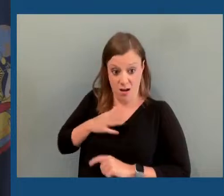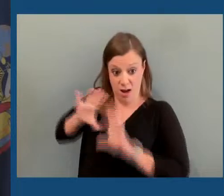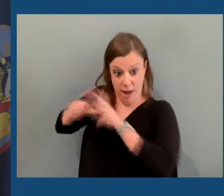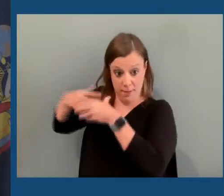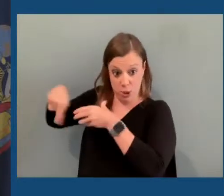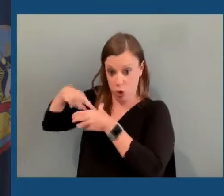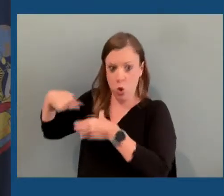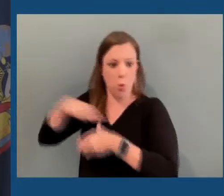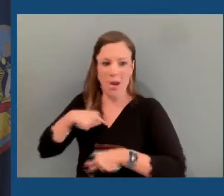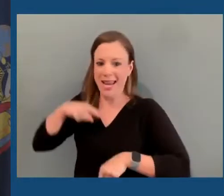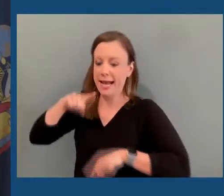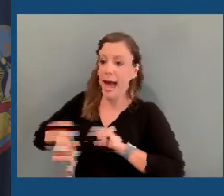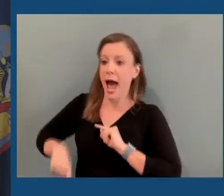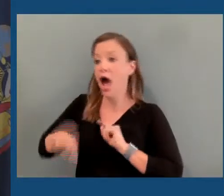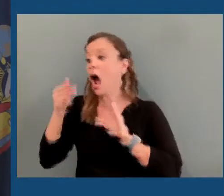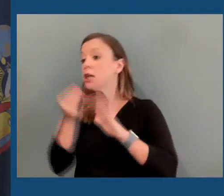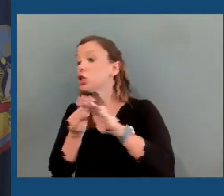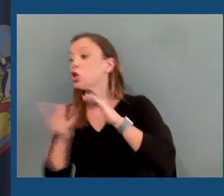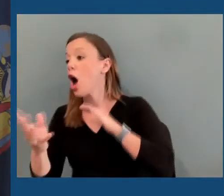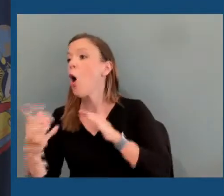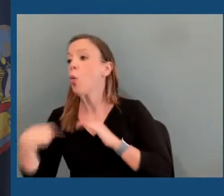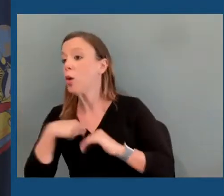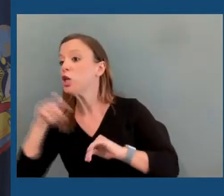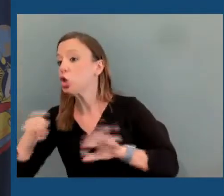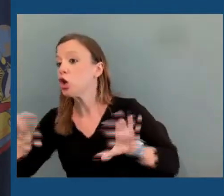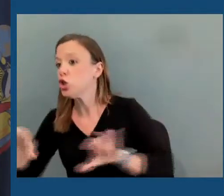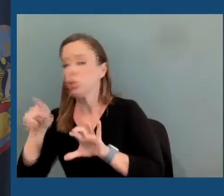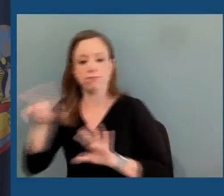scale for anyone under any circumstances.